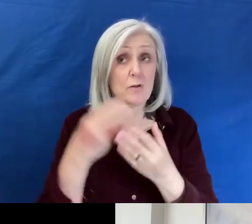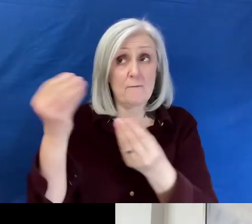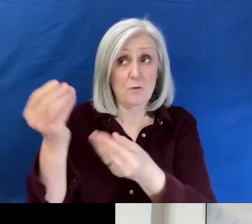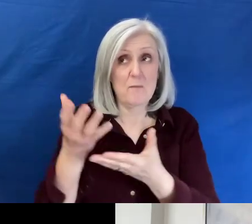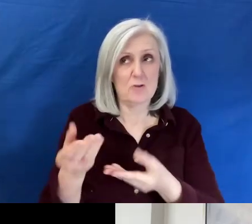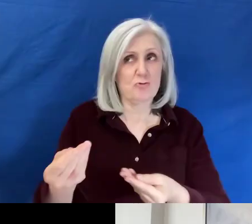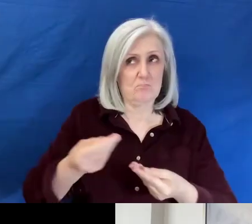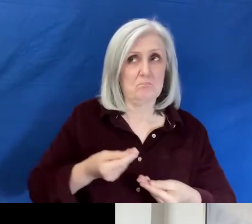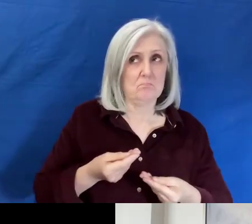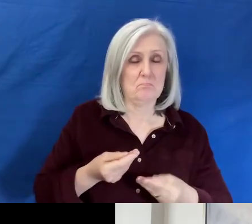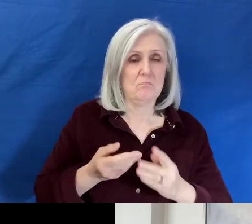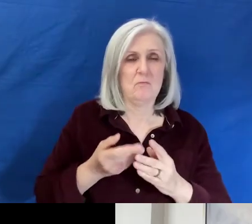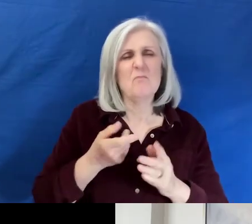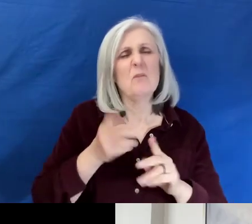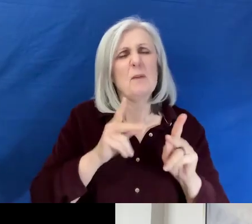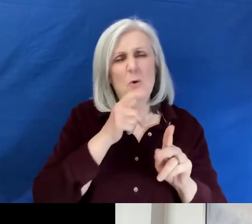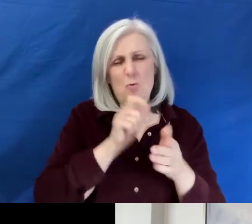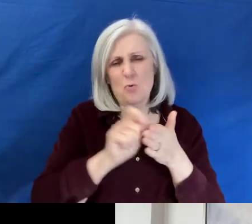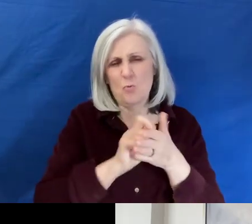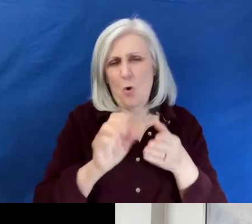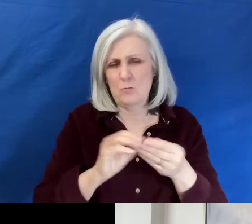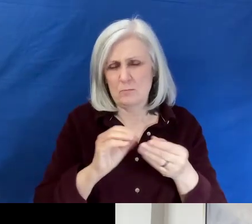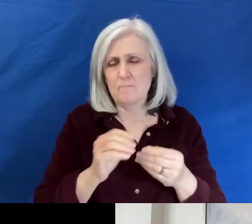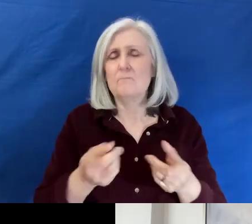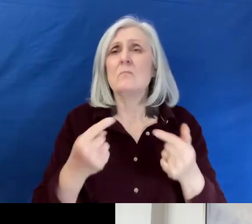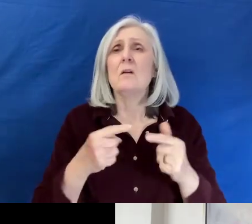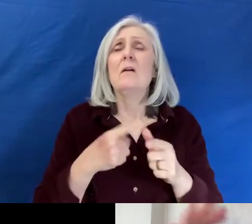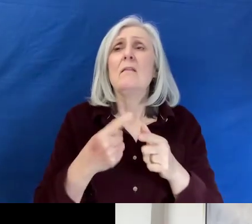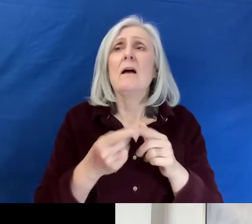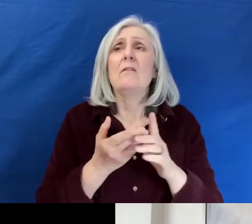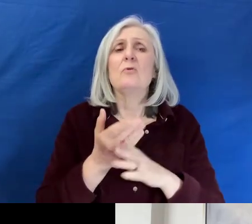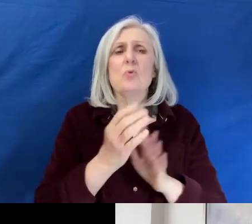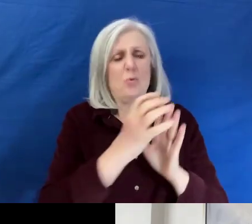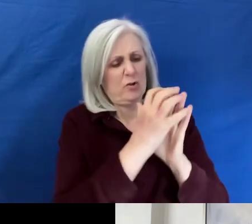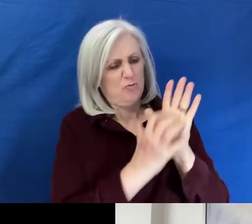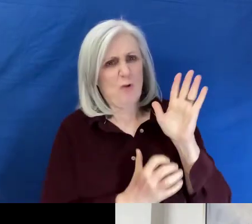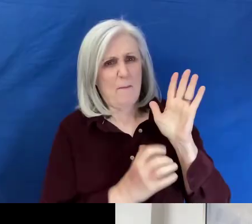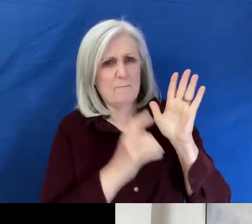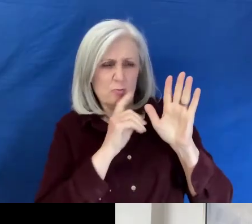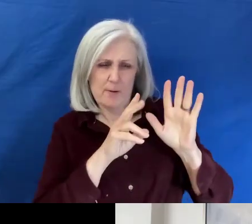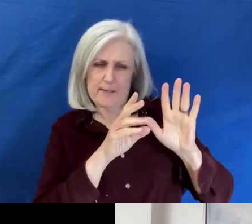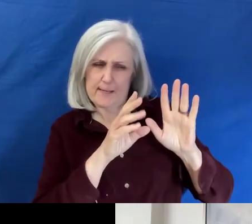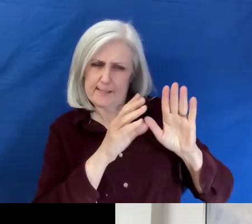me by the writers. And then, through the script, really breaking down like what I know about